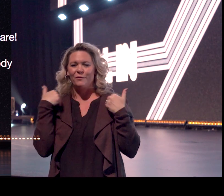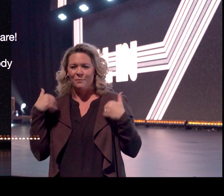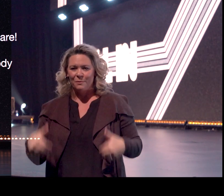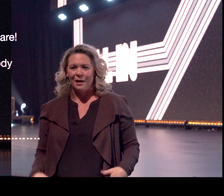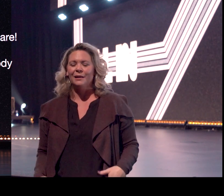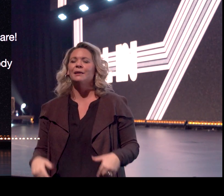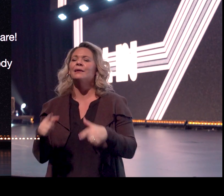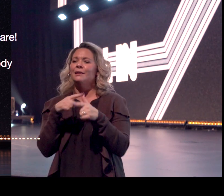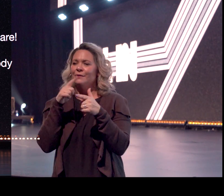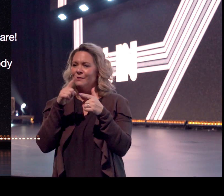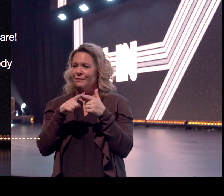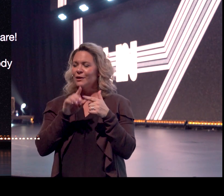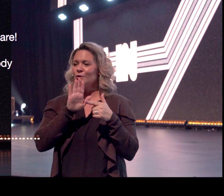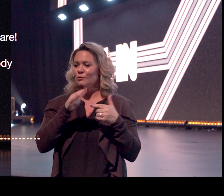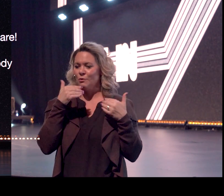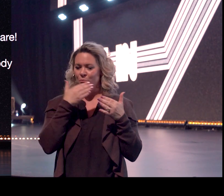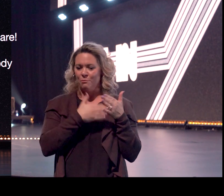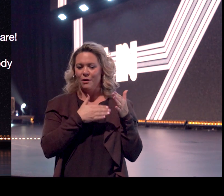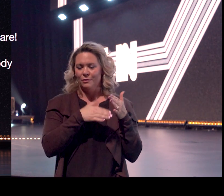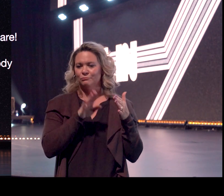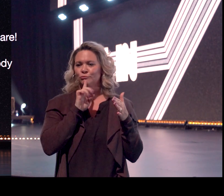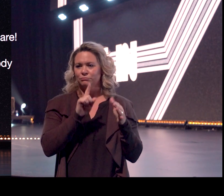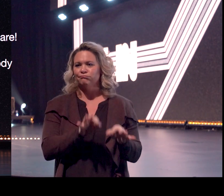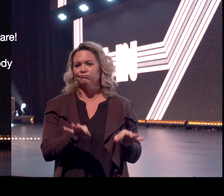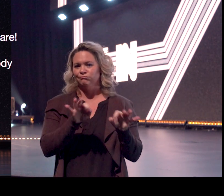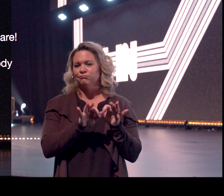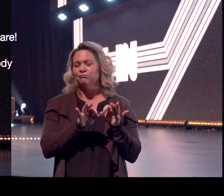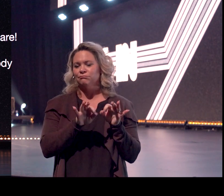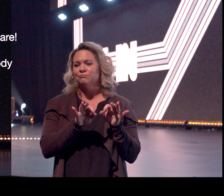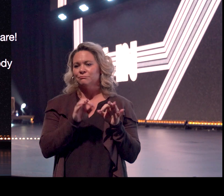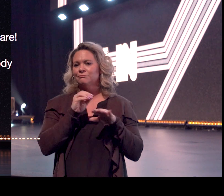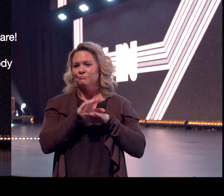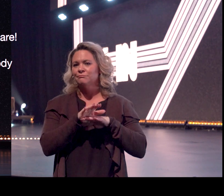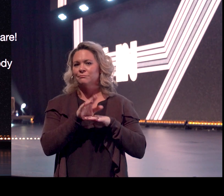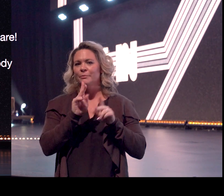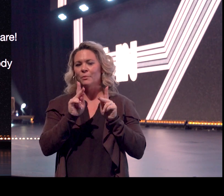of the body does your part mean anything.